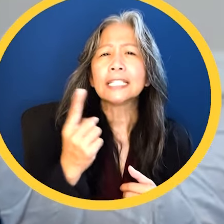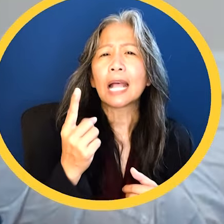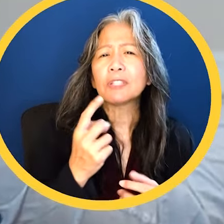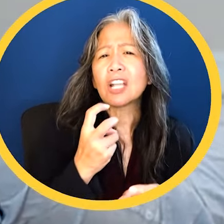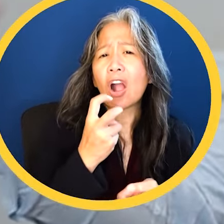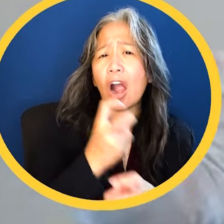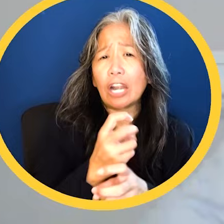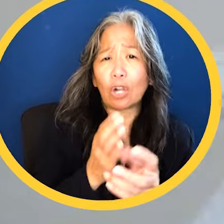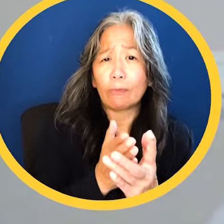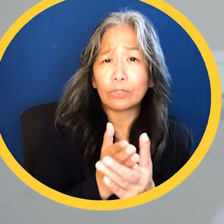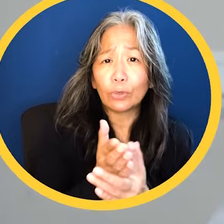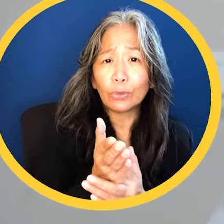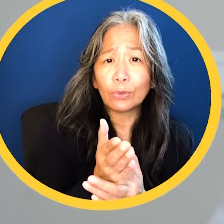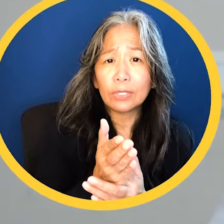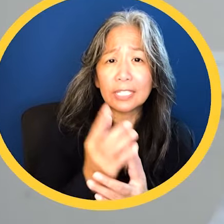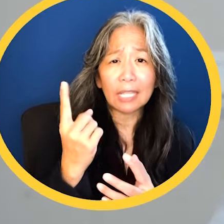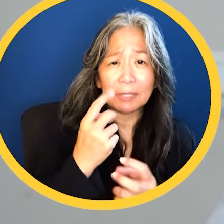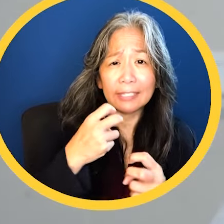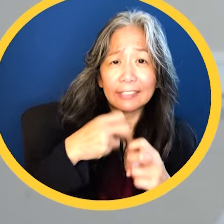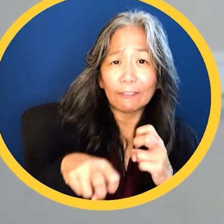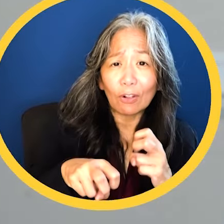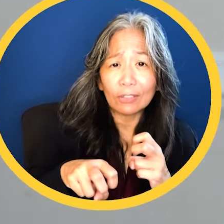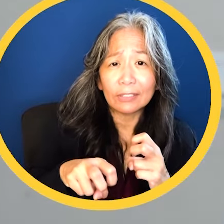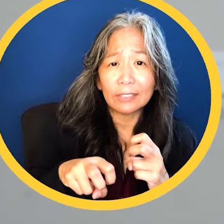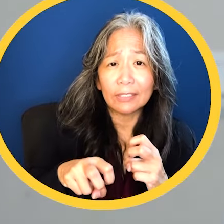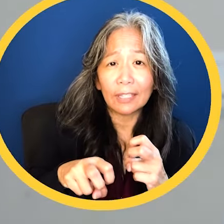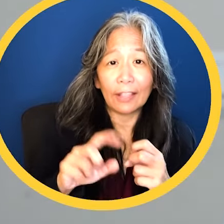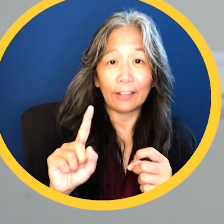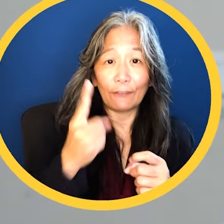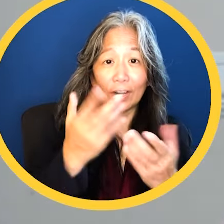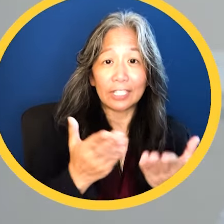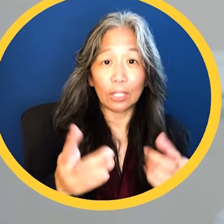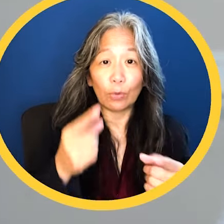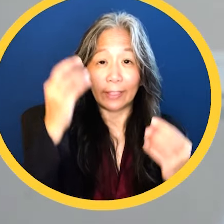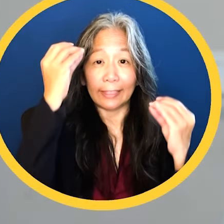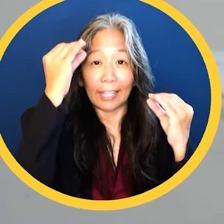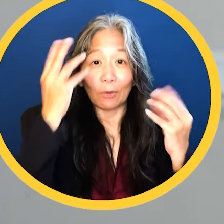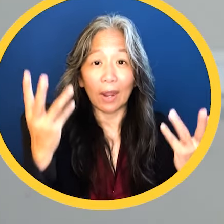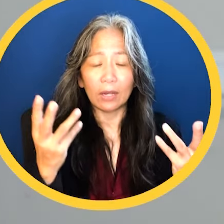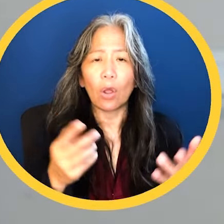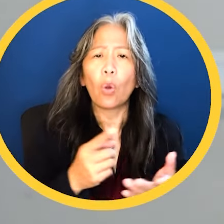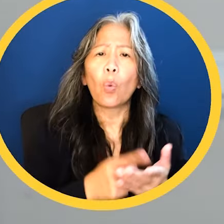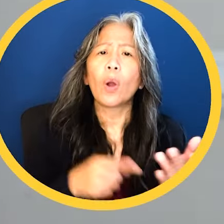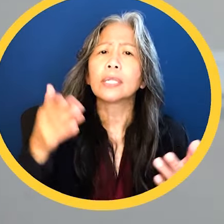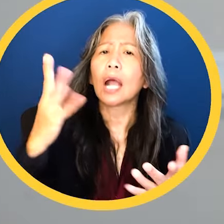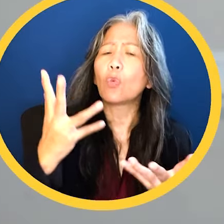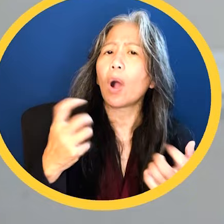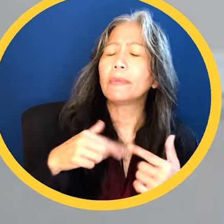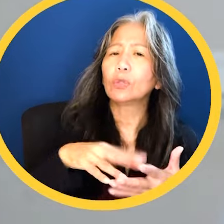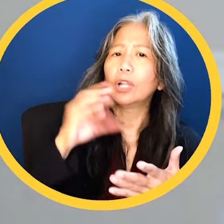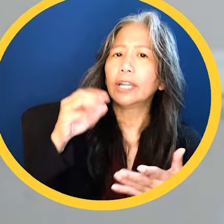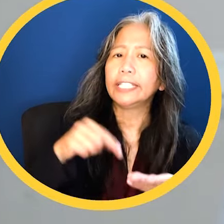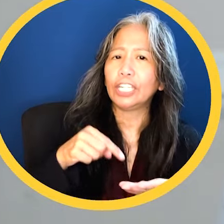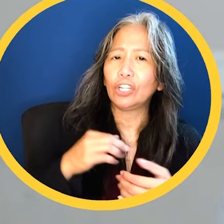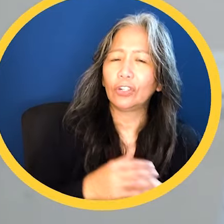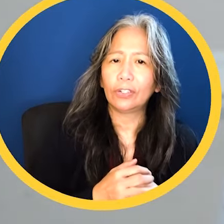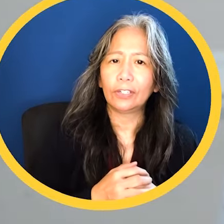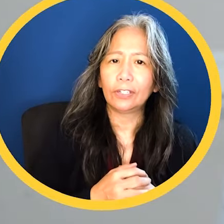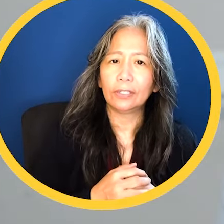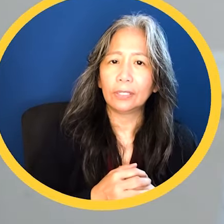You know, something hard comes through, something difficult. And the first thing you're going to think of is, okay, what's God wanting me to learn